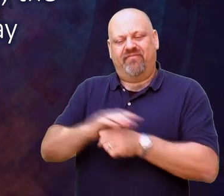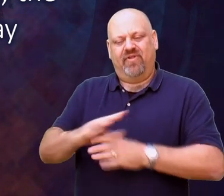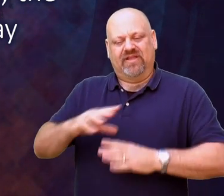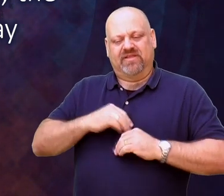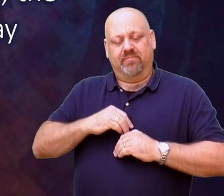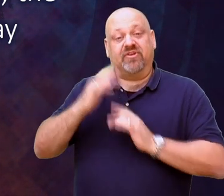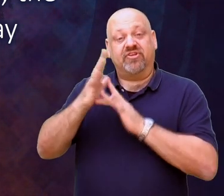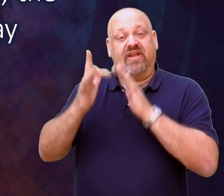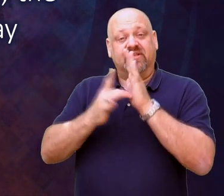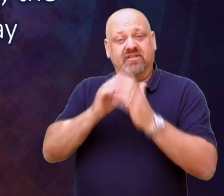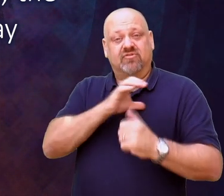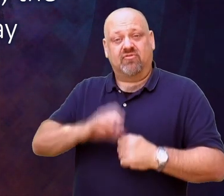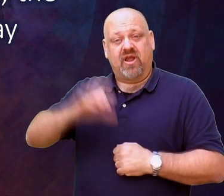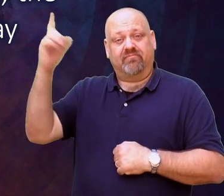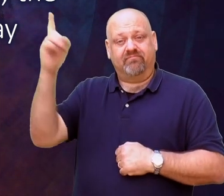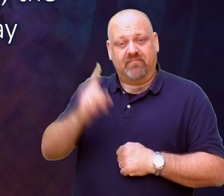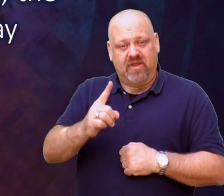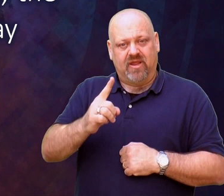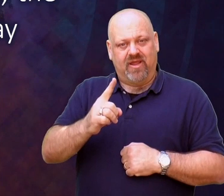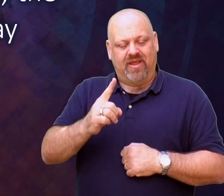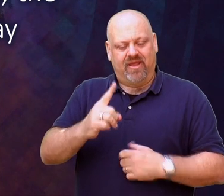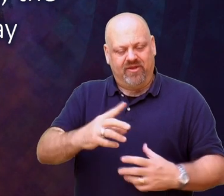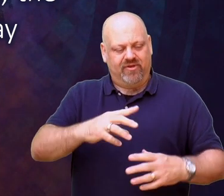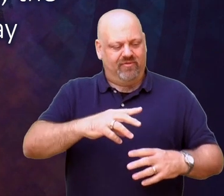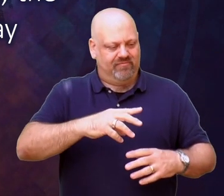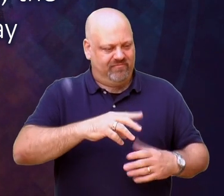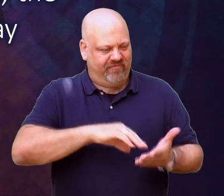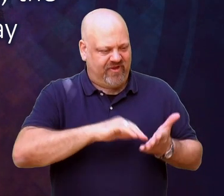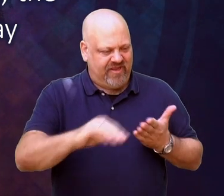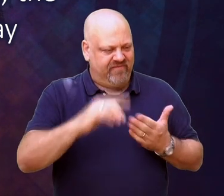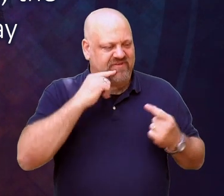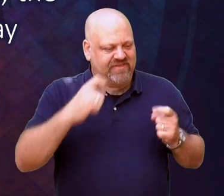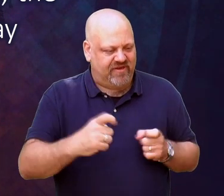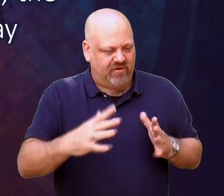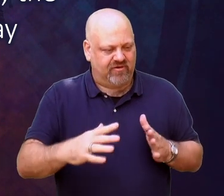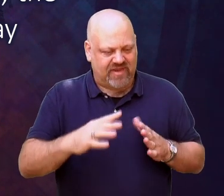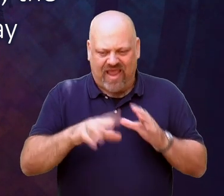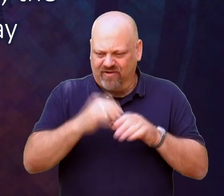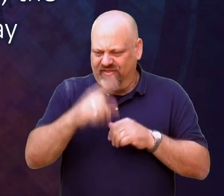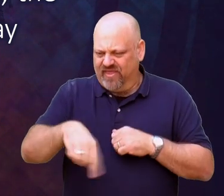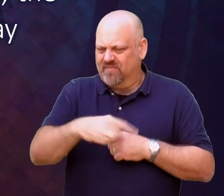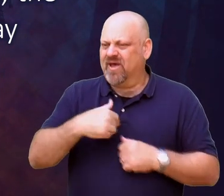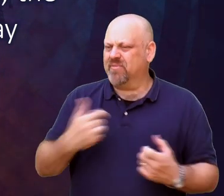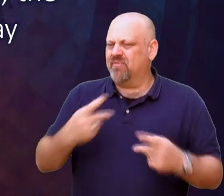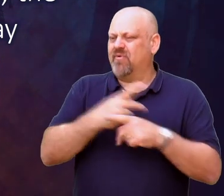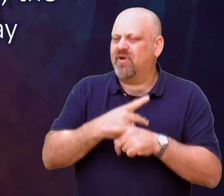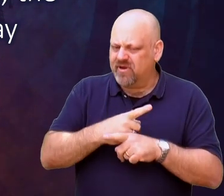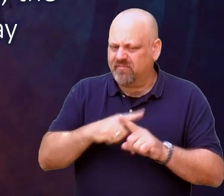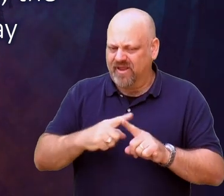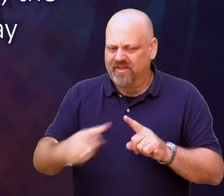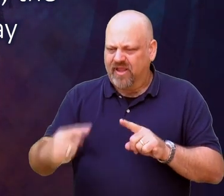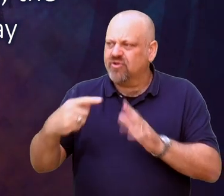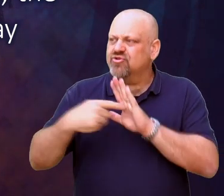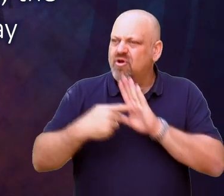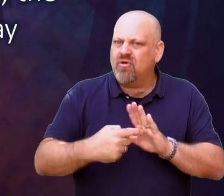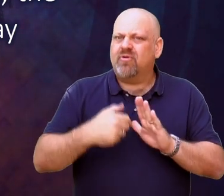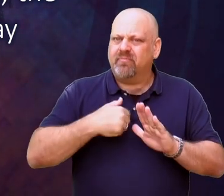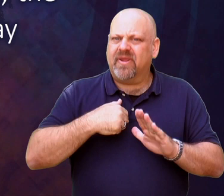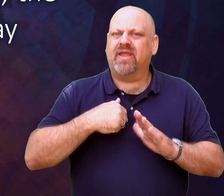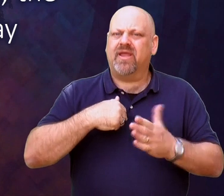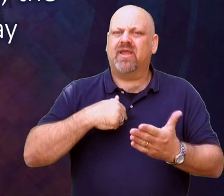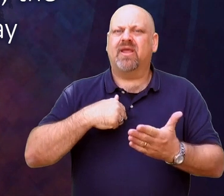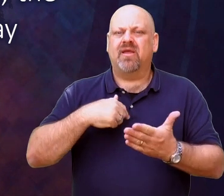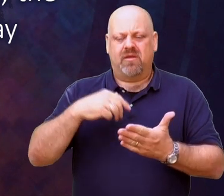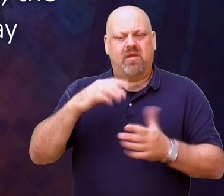of whom I am the worst. But for this very reason, I was shown mercy, so that in me, the worst of